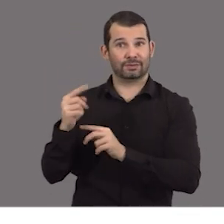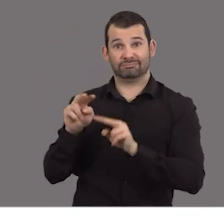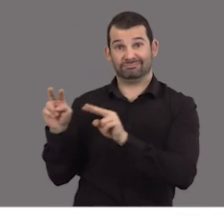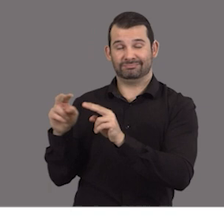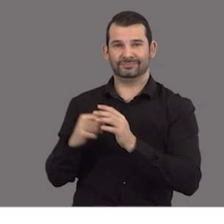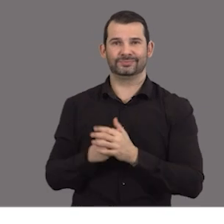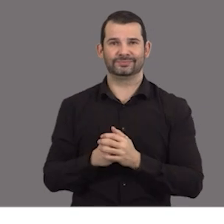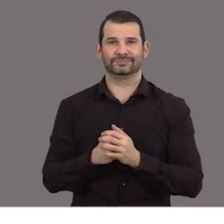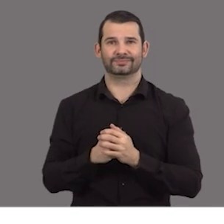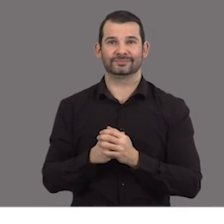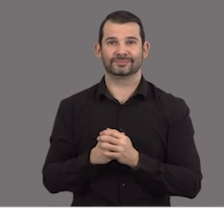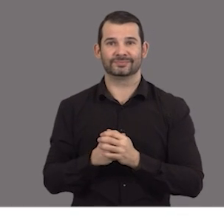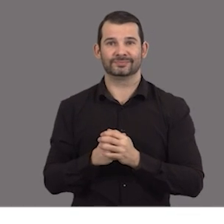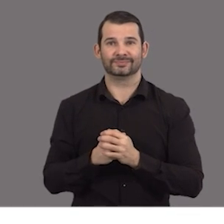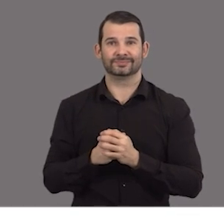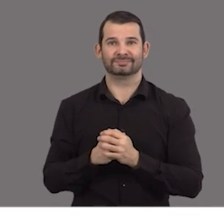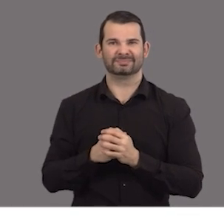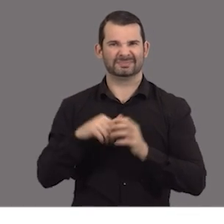1.